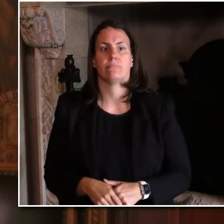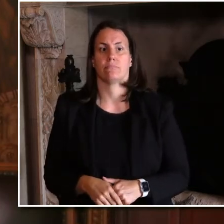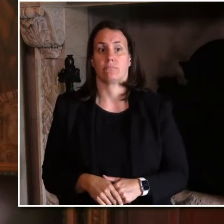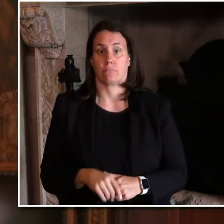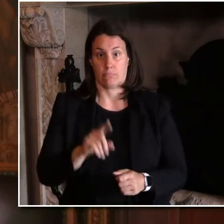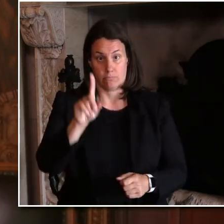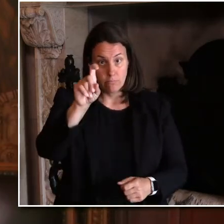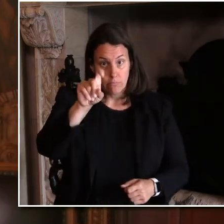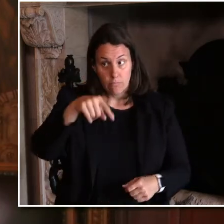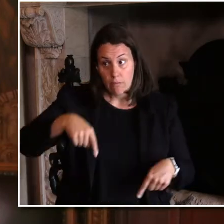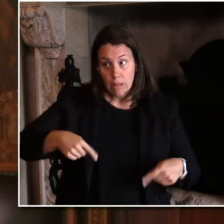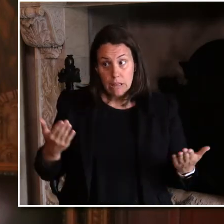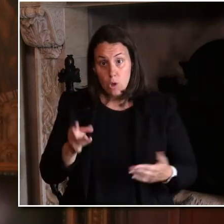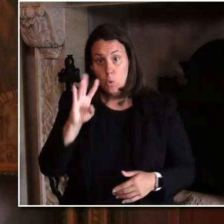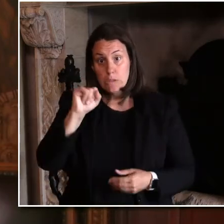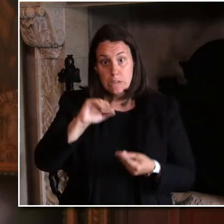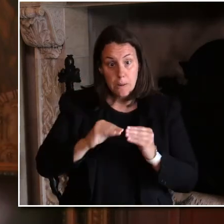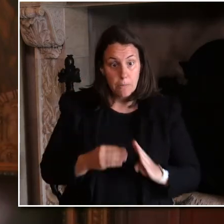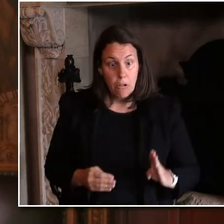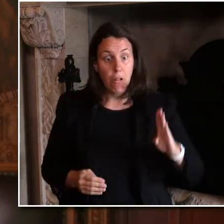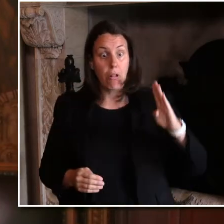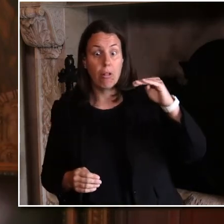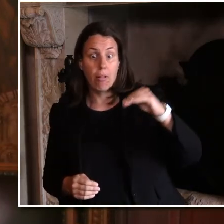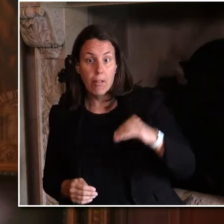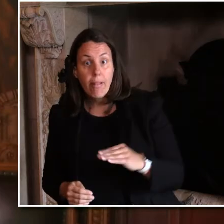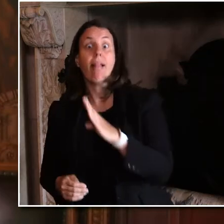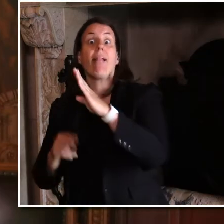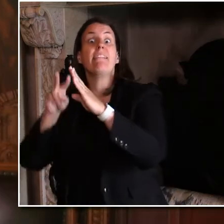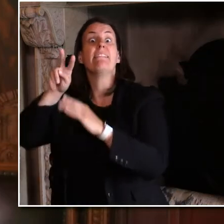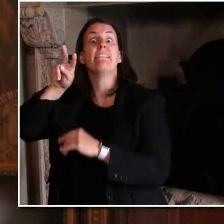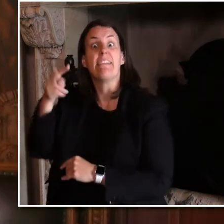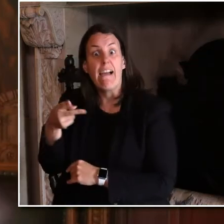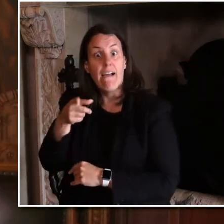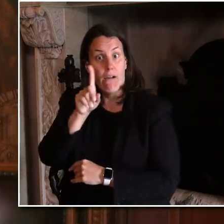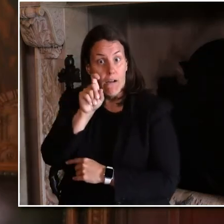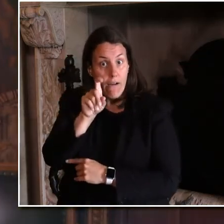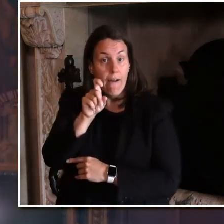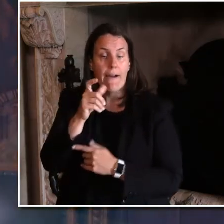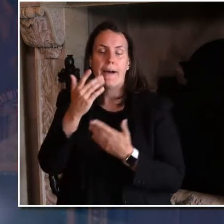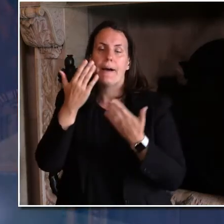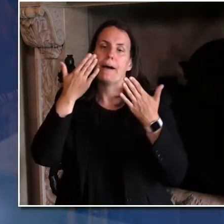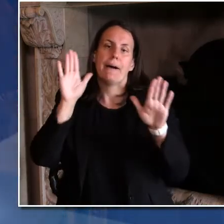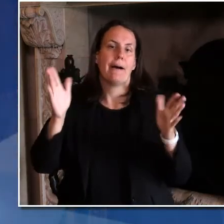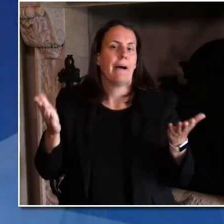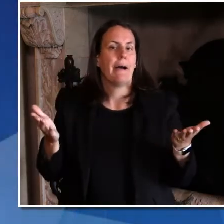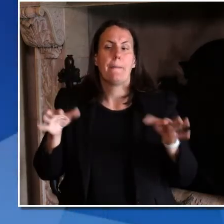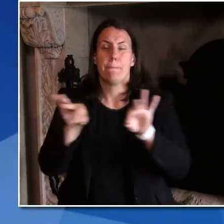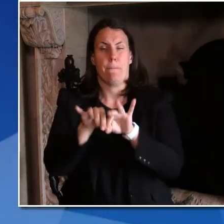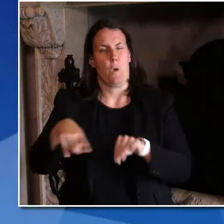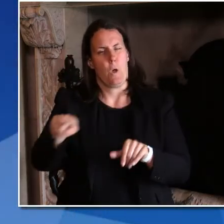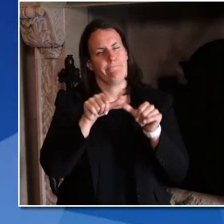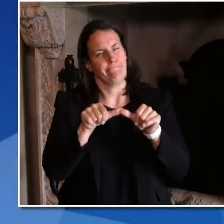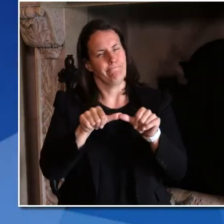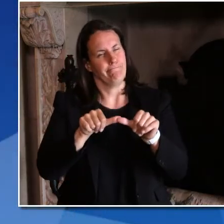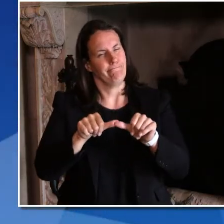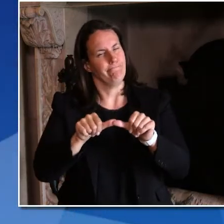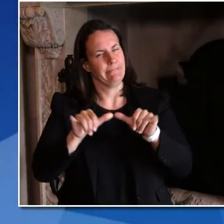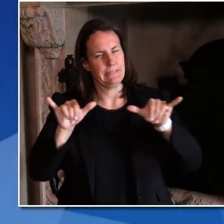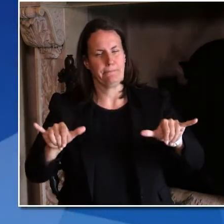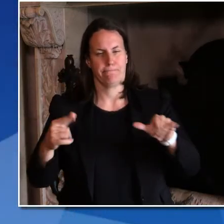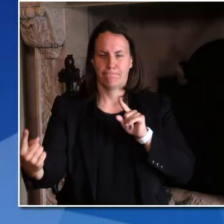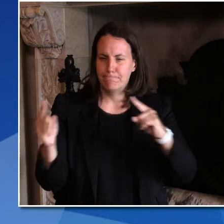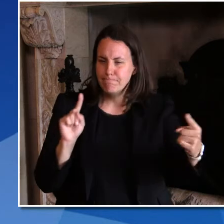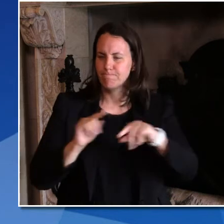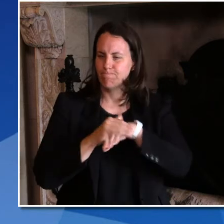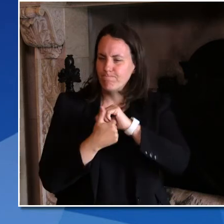prevent new cases going into the late summer and fall. Thank you, Bob. Now to Jim Melowitz from Wisconsin